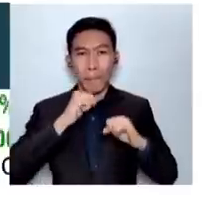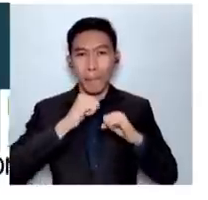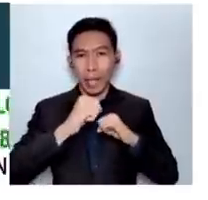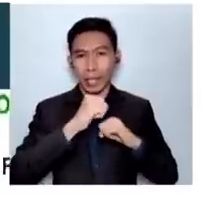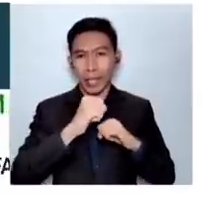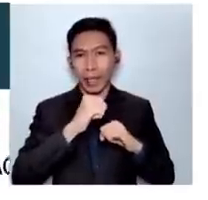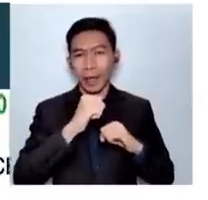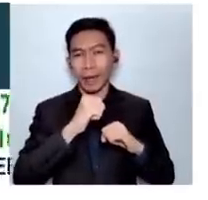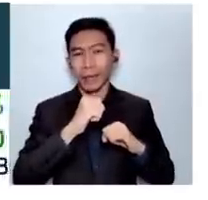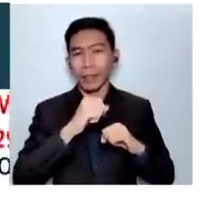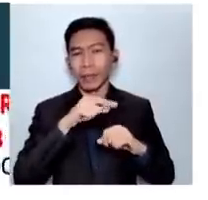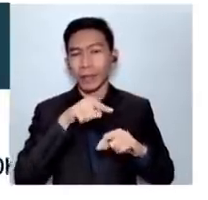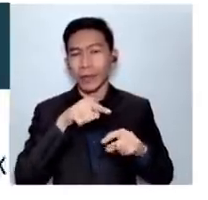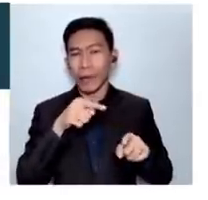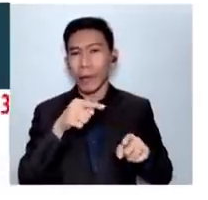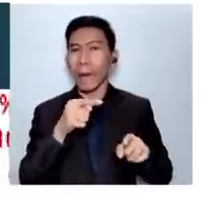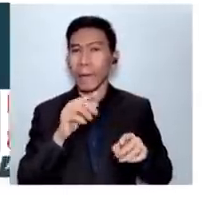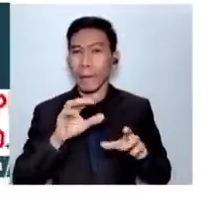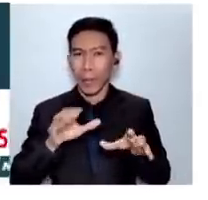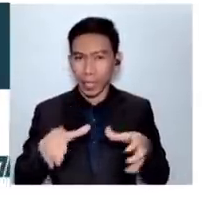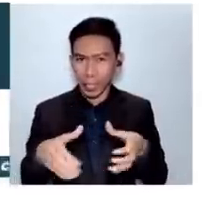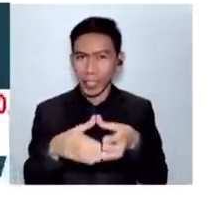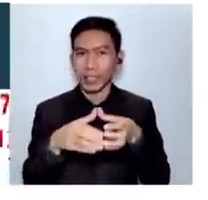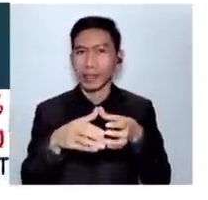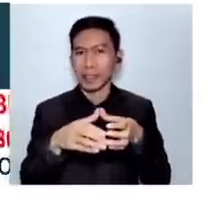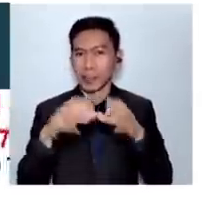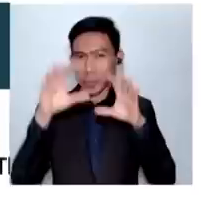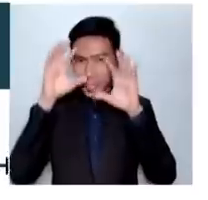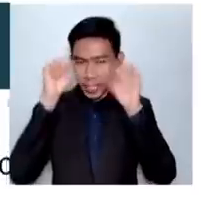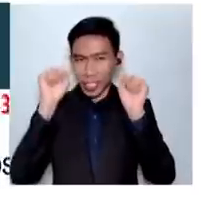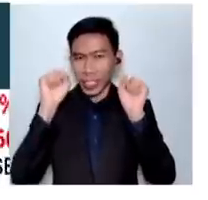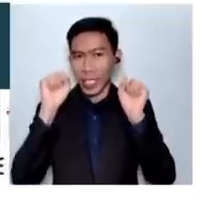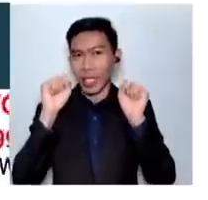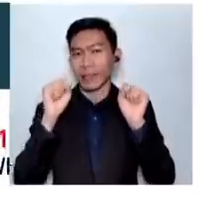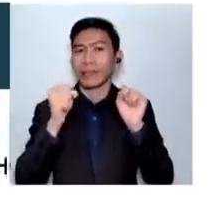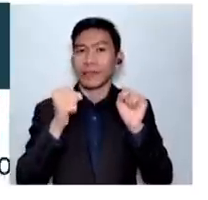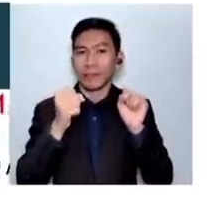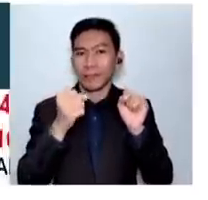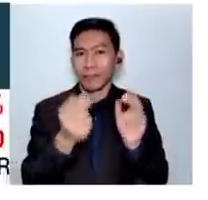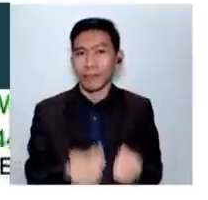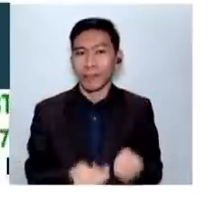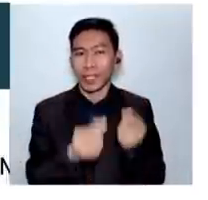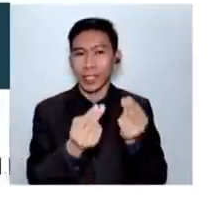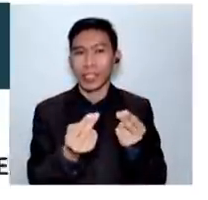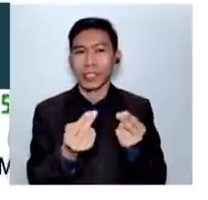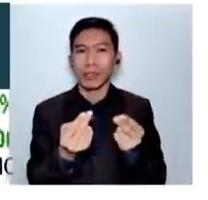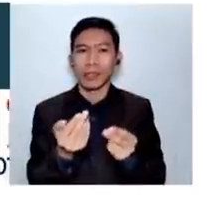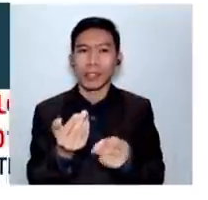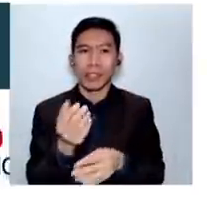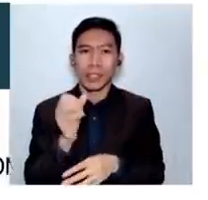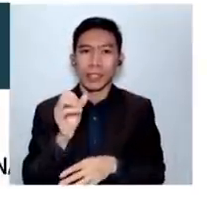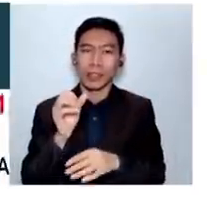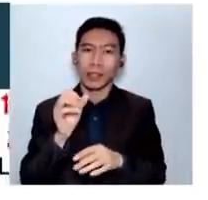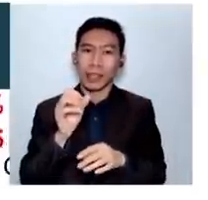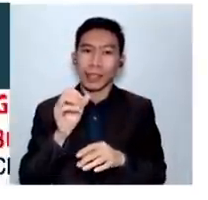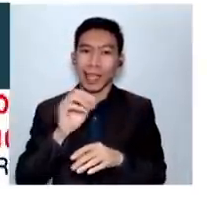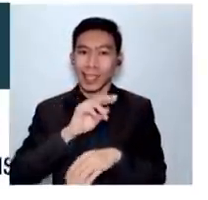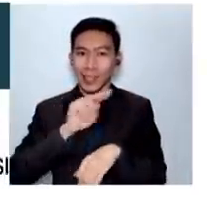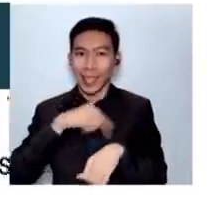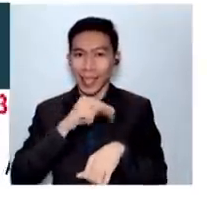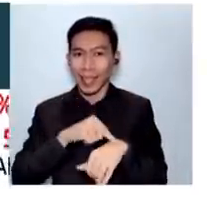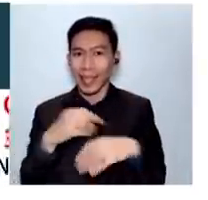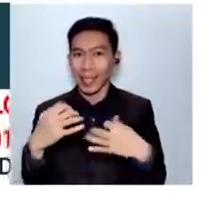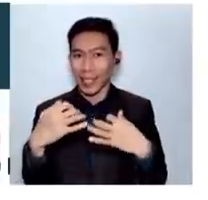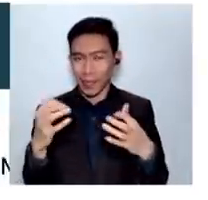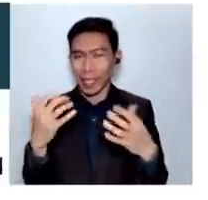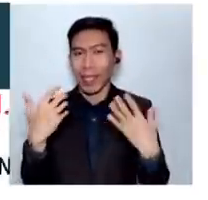party presidential candidate in our September 19 National Assembly. Then we